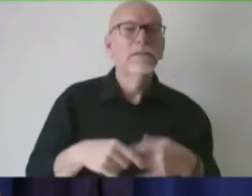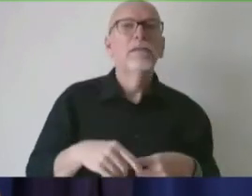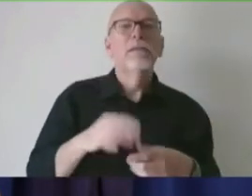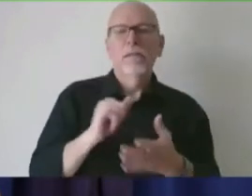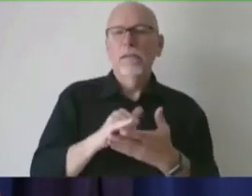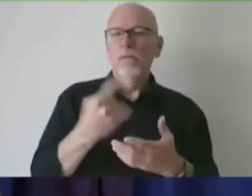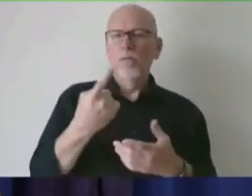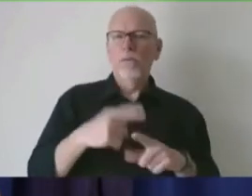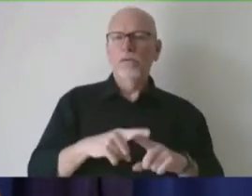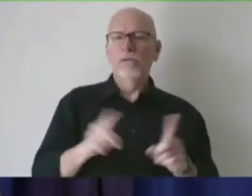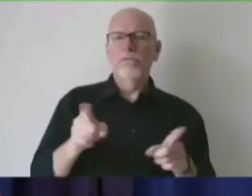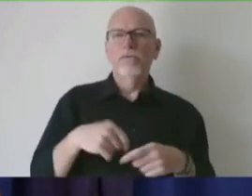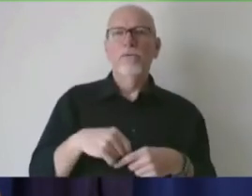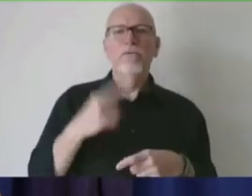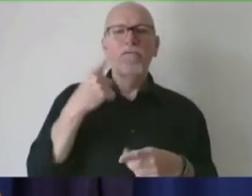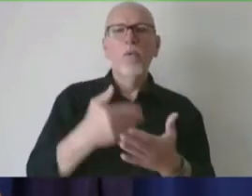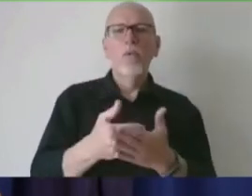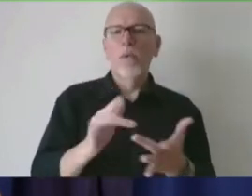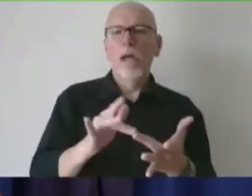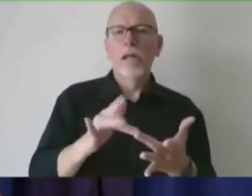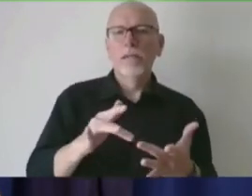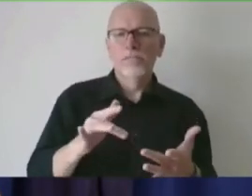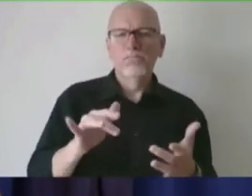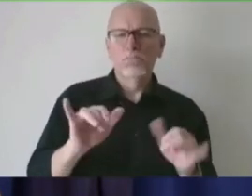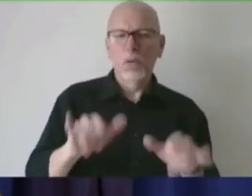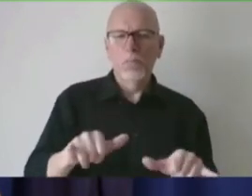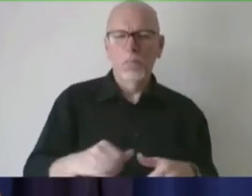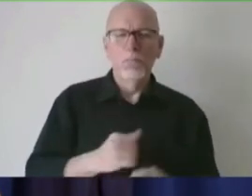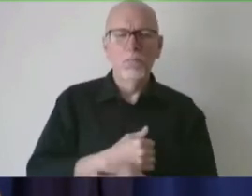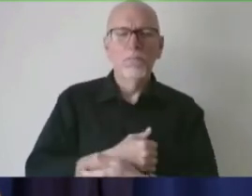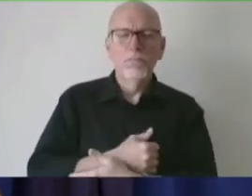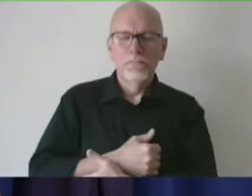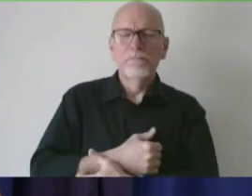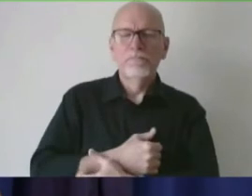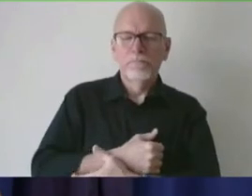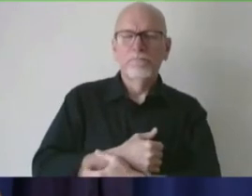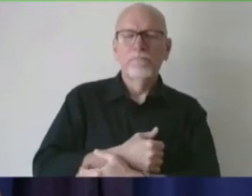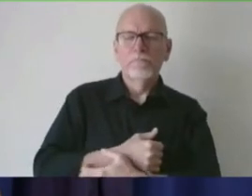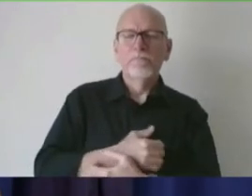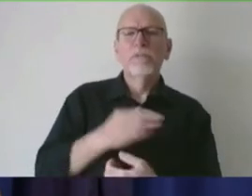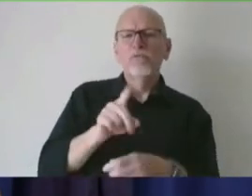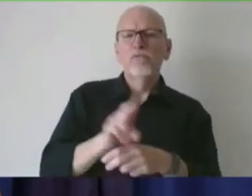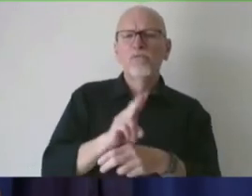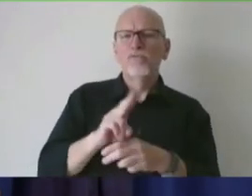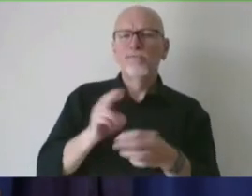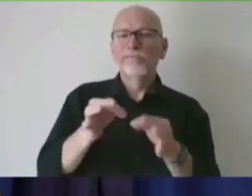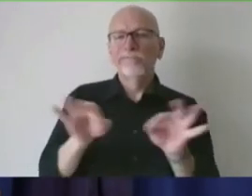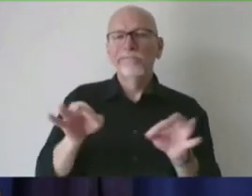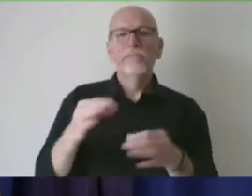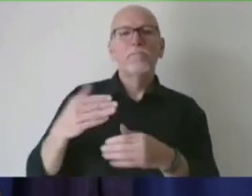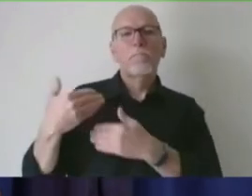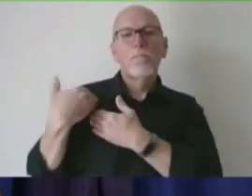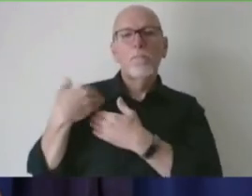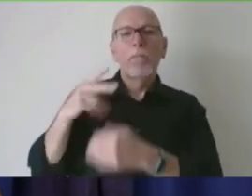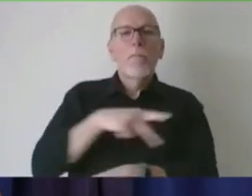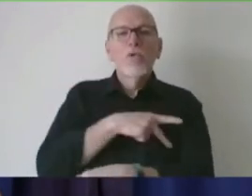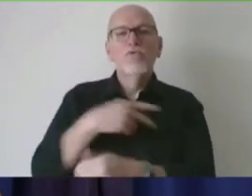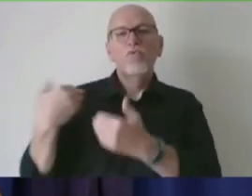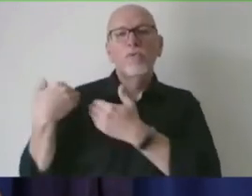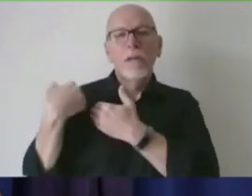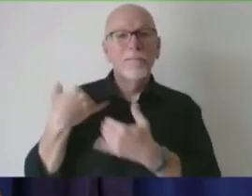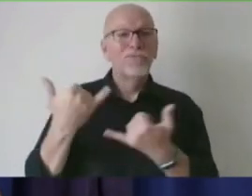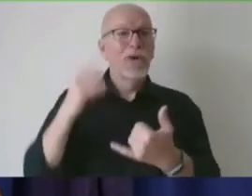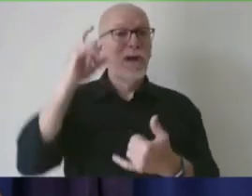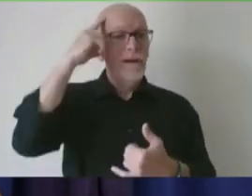The definition of close contact has not changed. Okay. And then you've used the phrase personal responsibility a couple times here today. The governor used it today